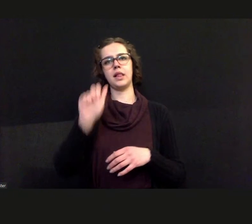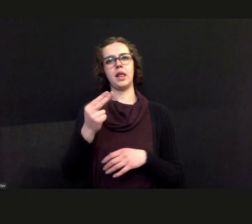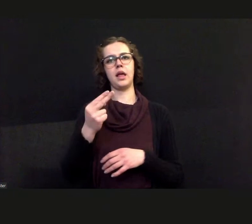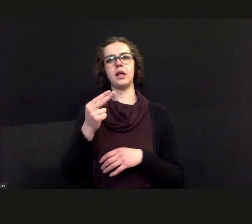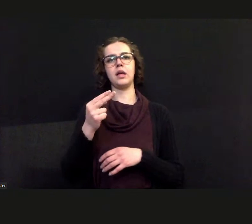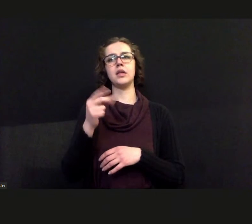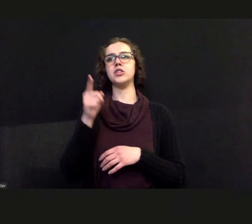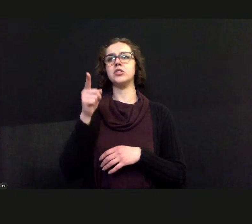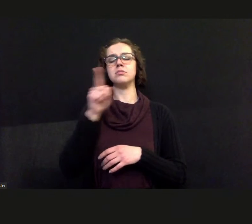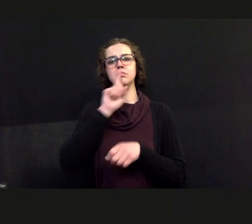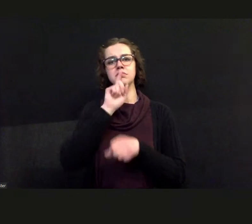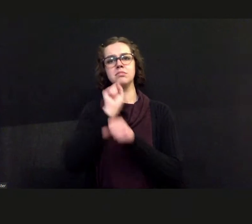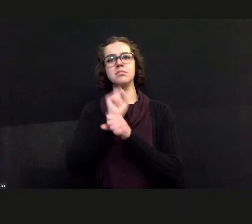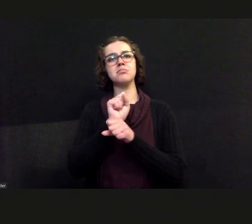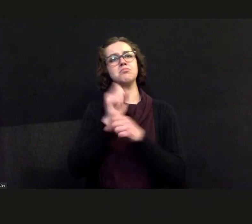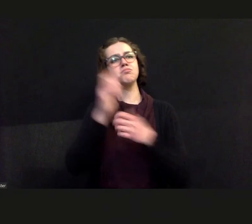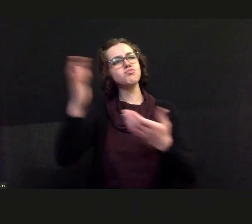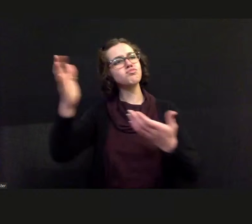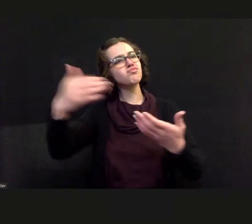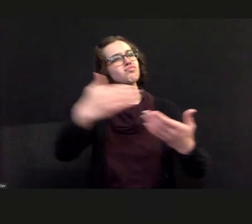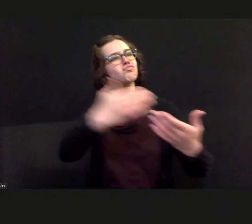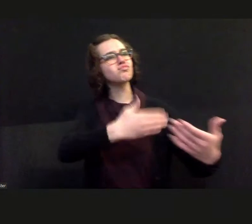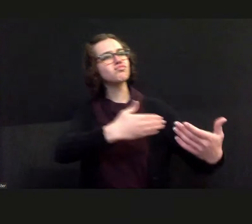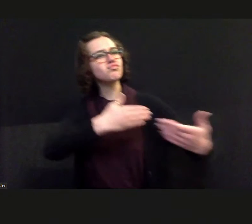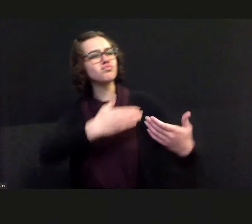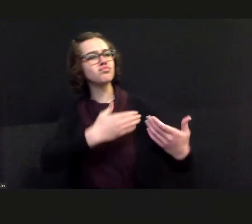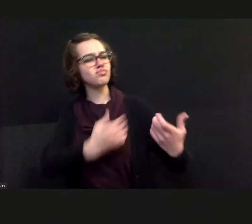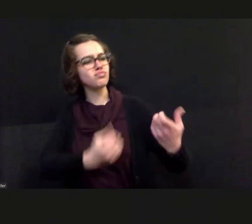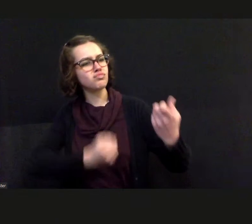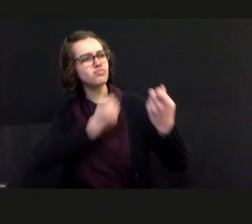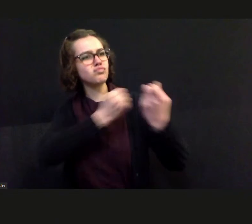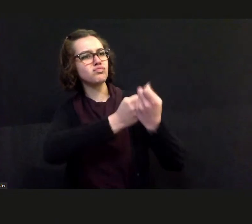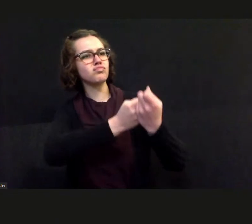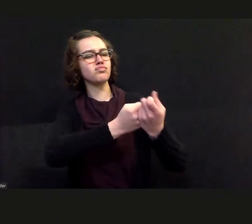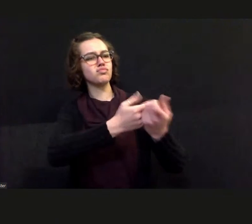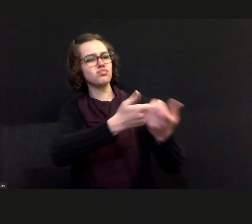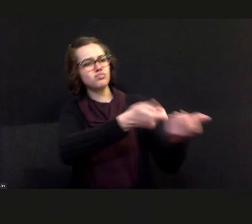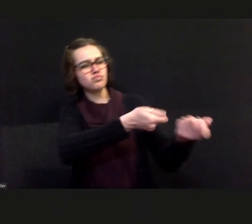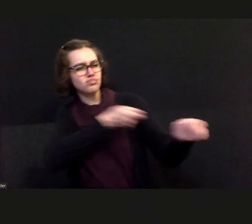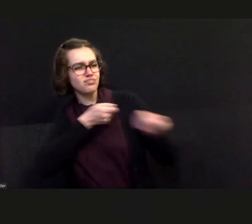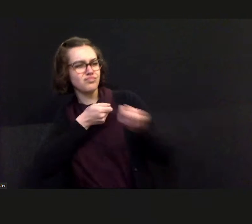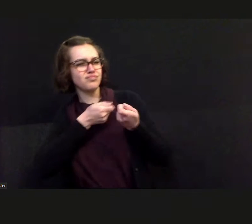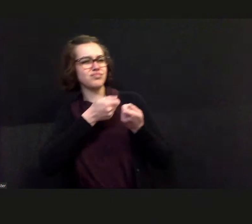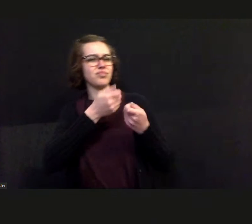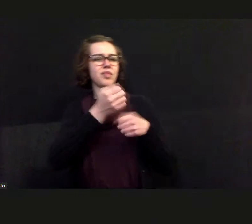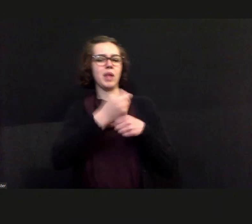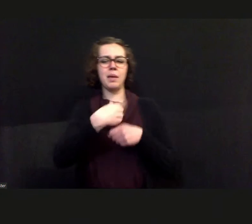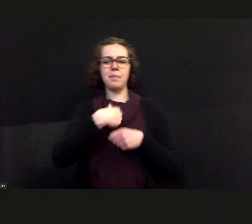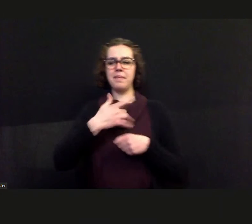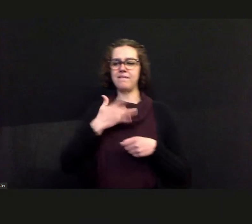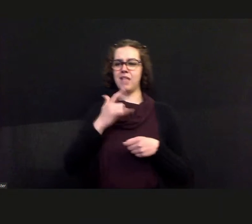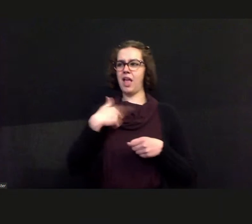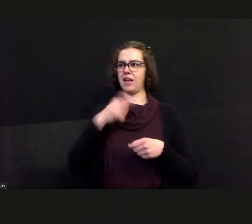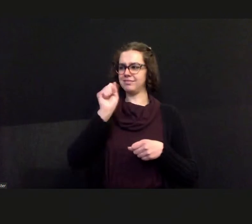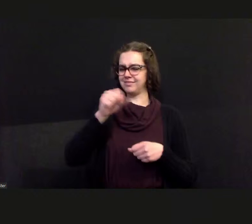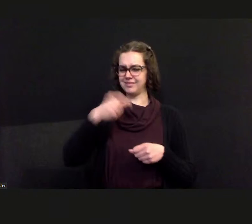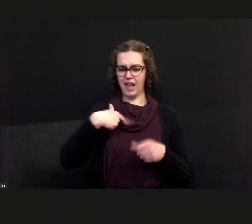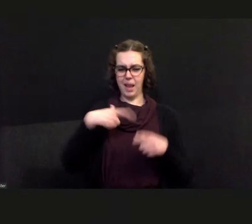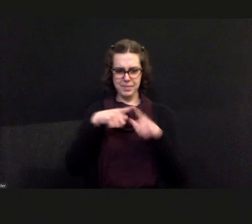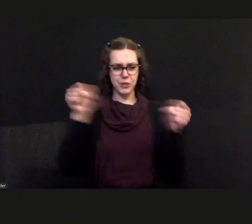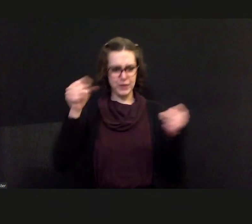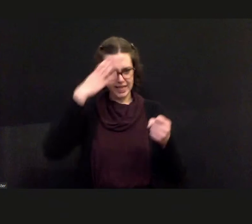me under her wing as she took so many people under her wing and bringing me in and making me feel like I was a real linguistic